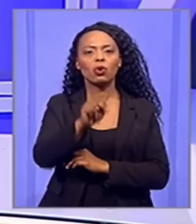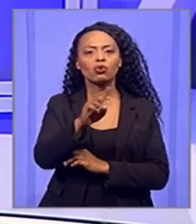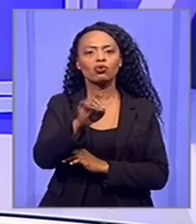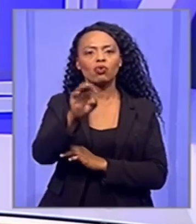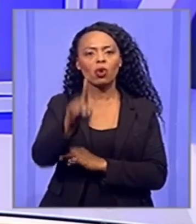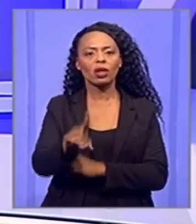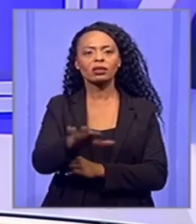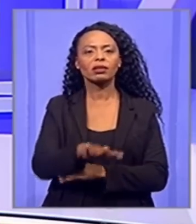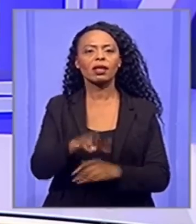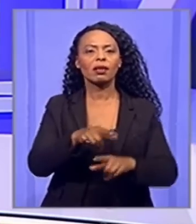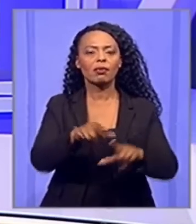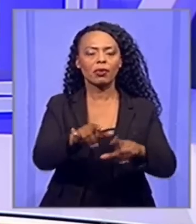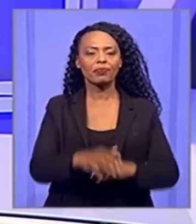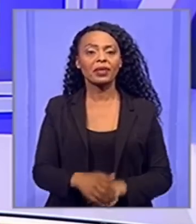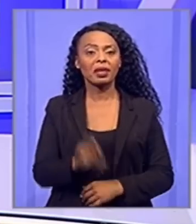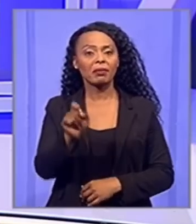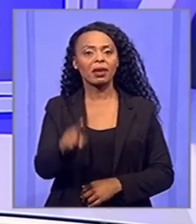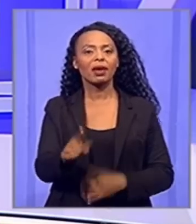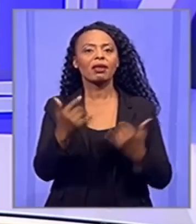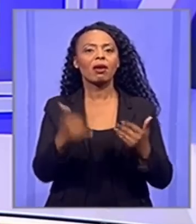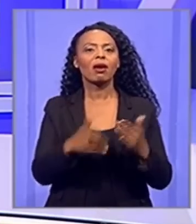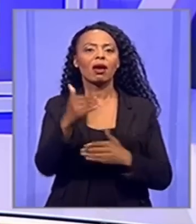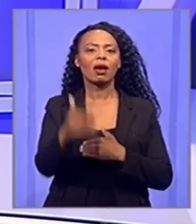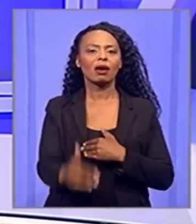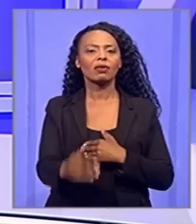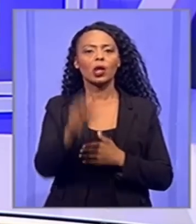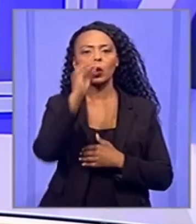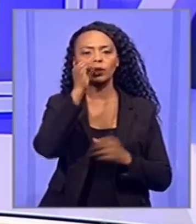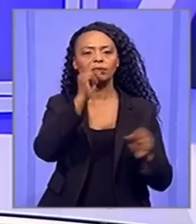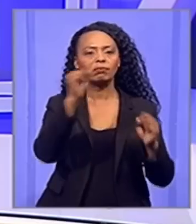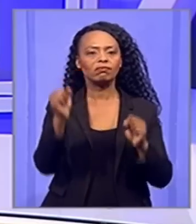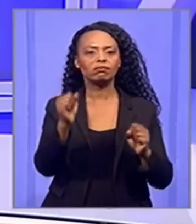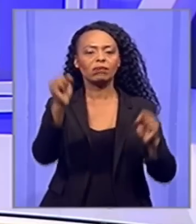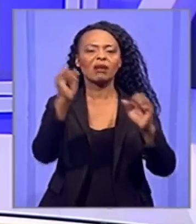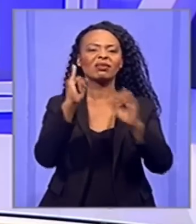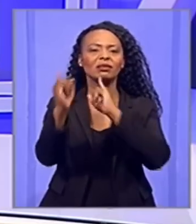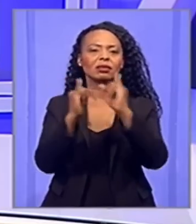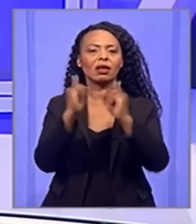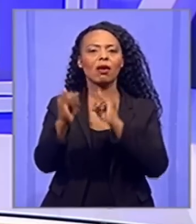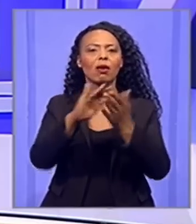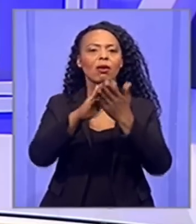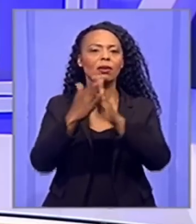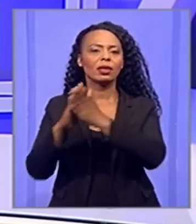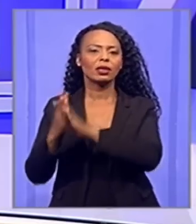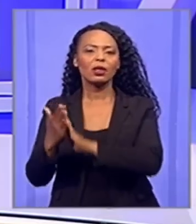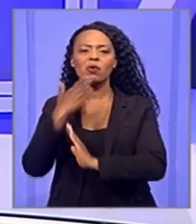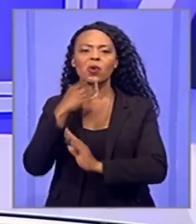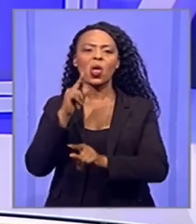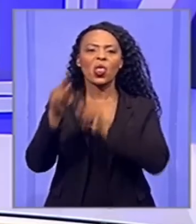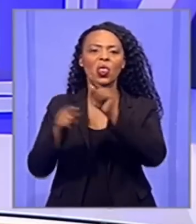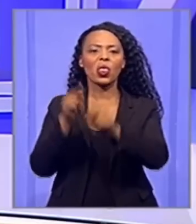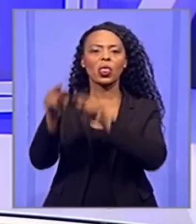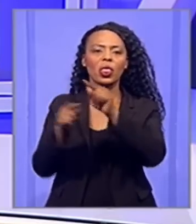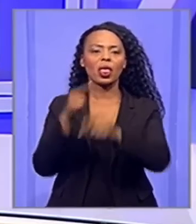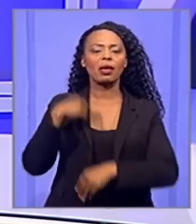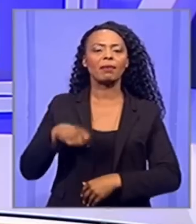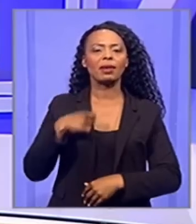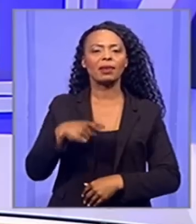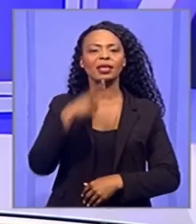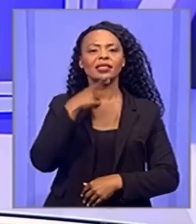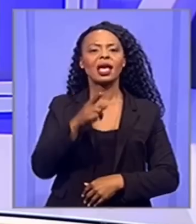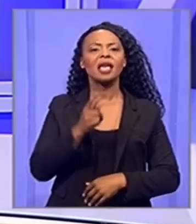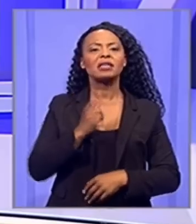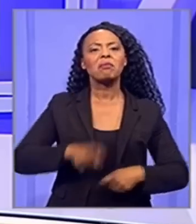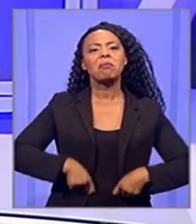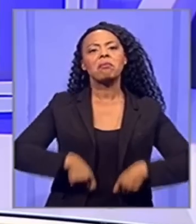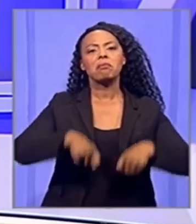kwa Limpopo. Seno ke morago ga gore ba dikgang tsa rona ba buisane le baagi ba ba latofaditseng masepala ka go dirisa